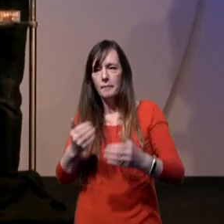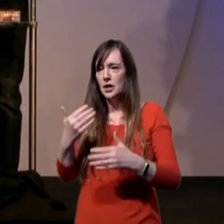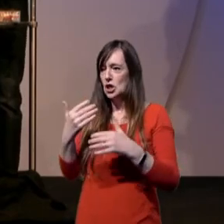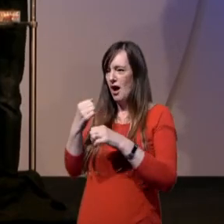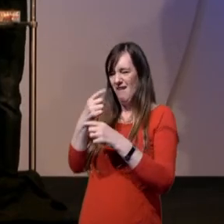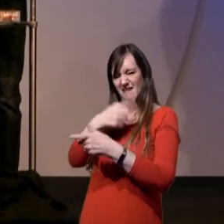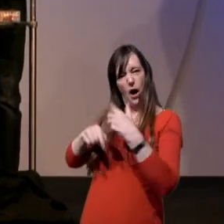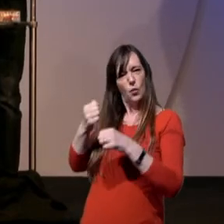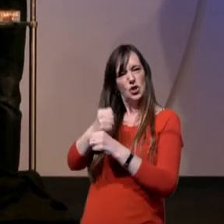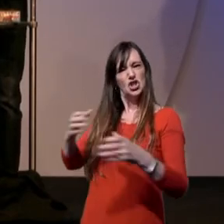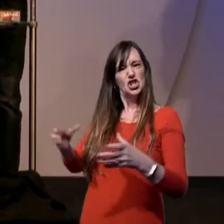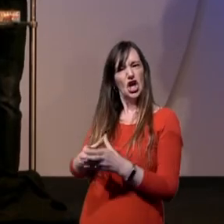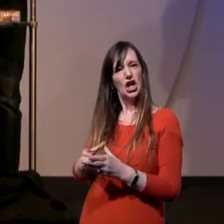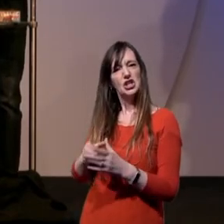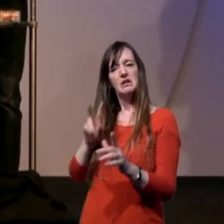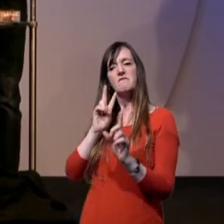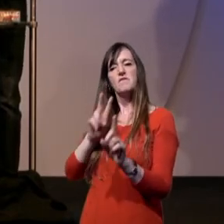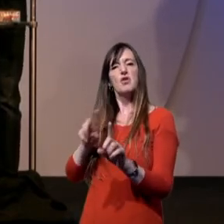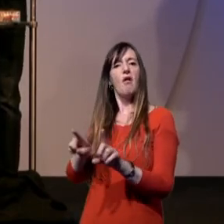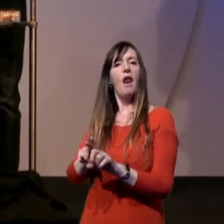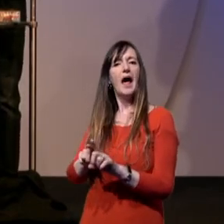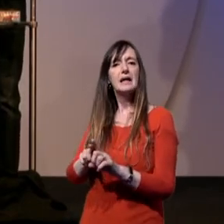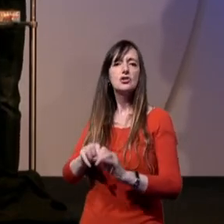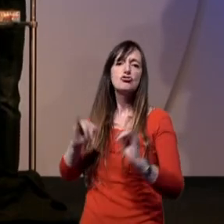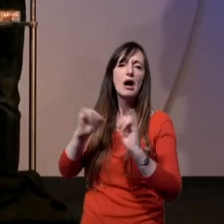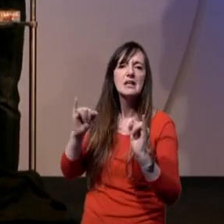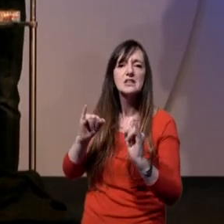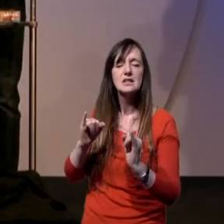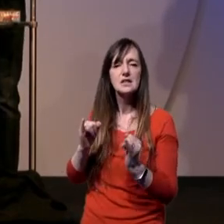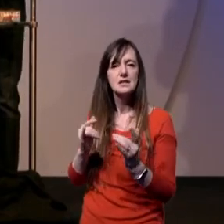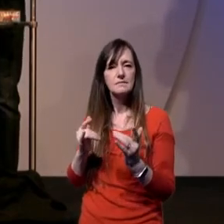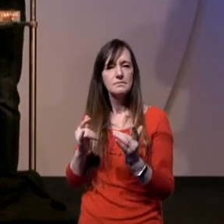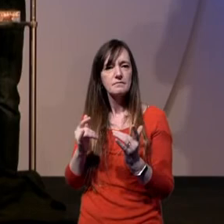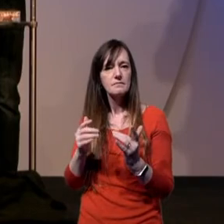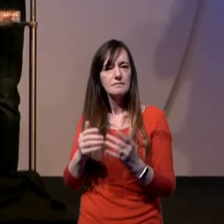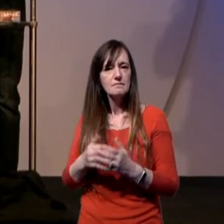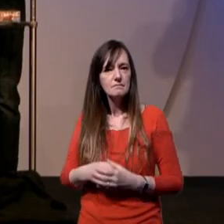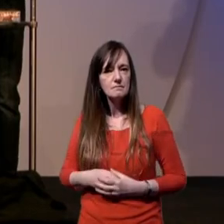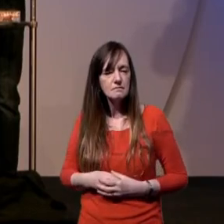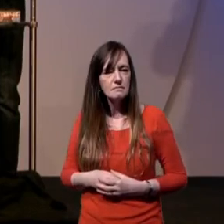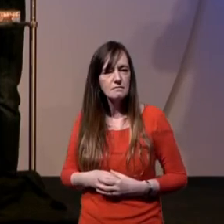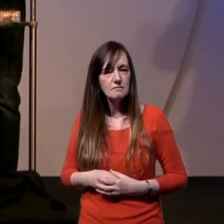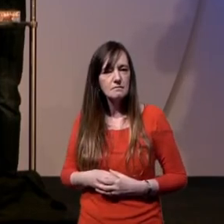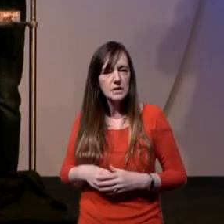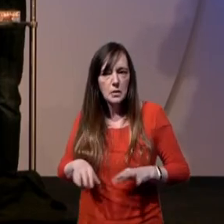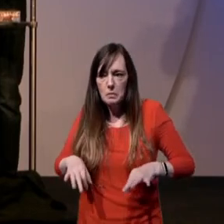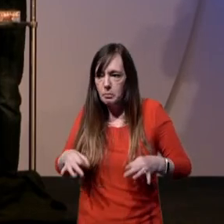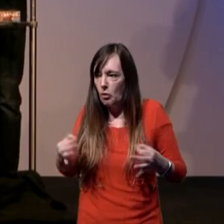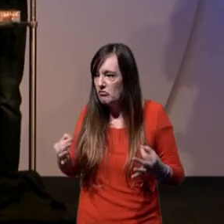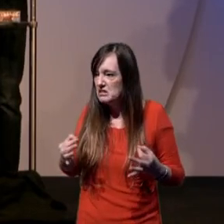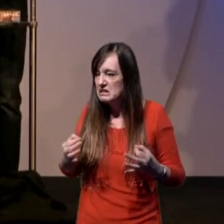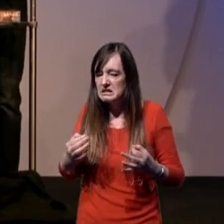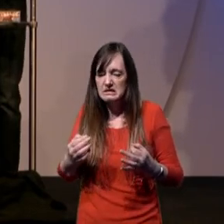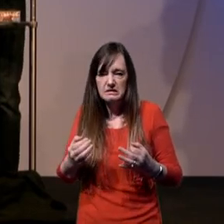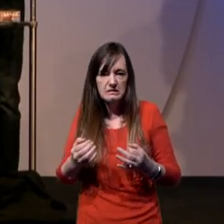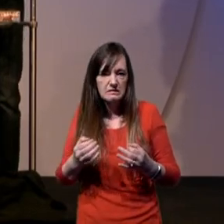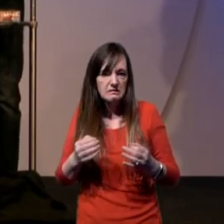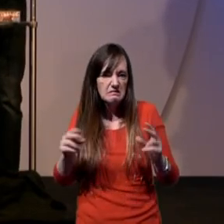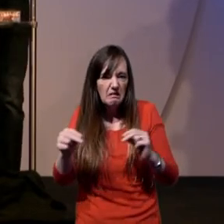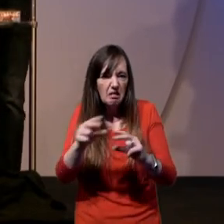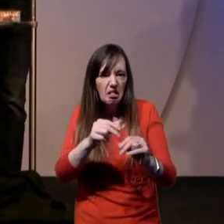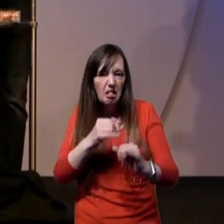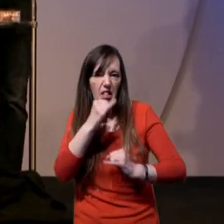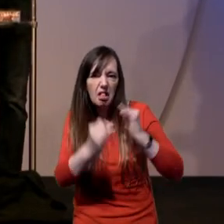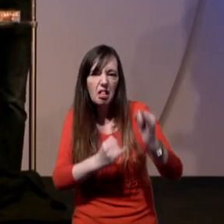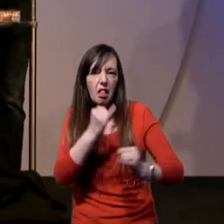and problems today, afflictions, poverty, slander. But when they're connected to faithfulness, Jesus